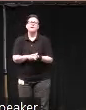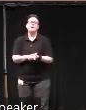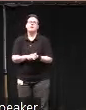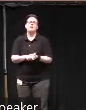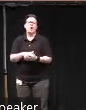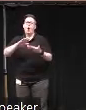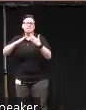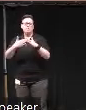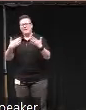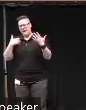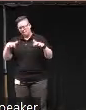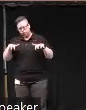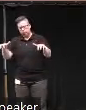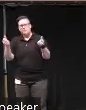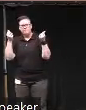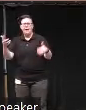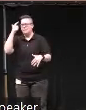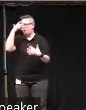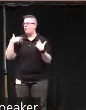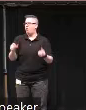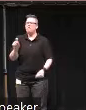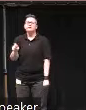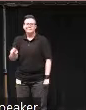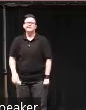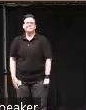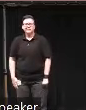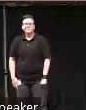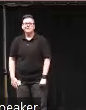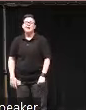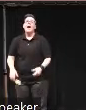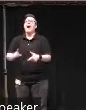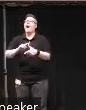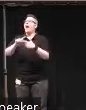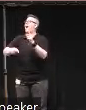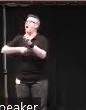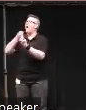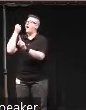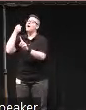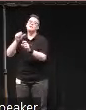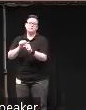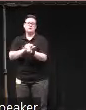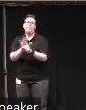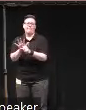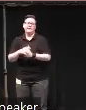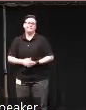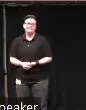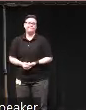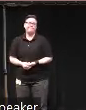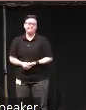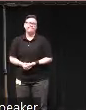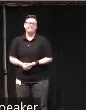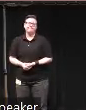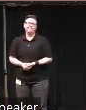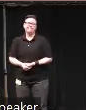needs in the community. And then, of course, COVID-19 hit, and then the overwhelming